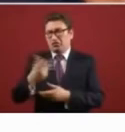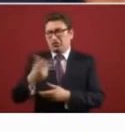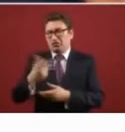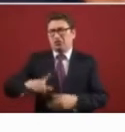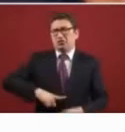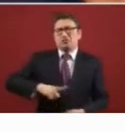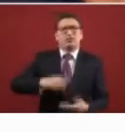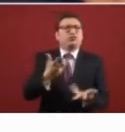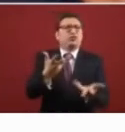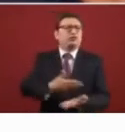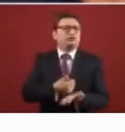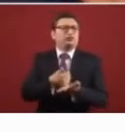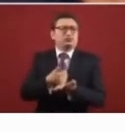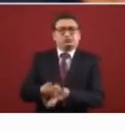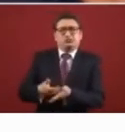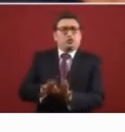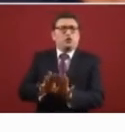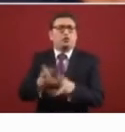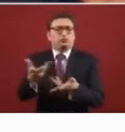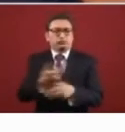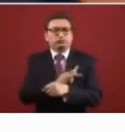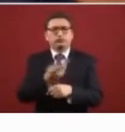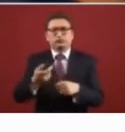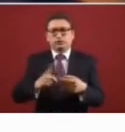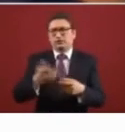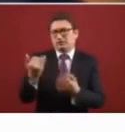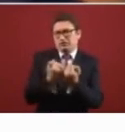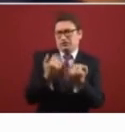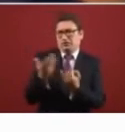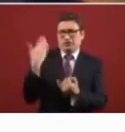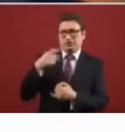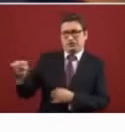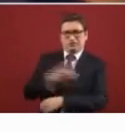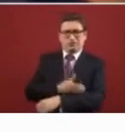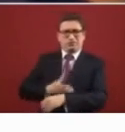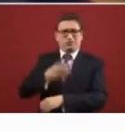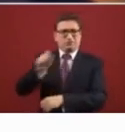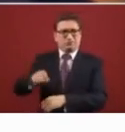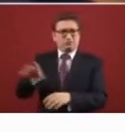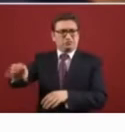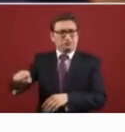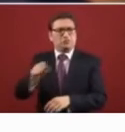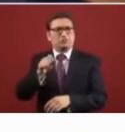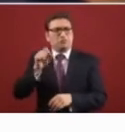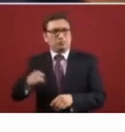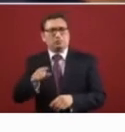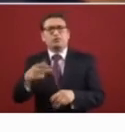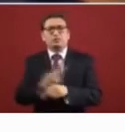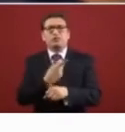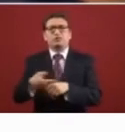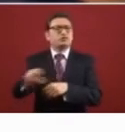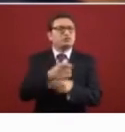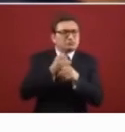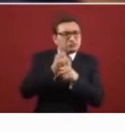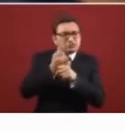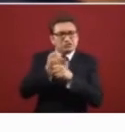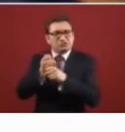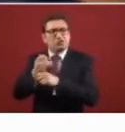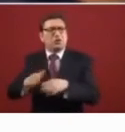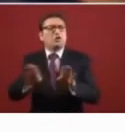doing about it. Y un poco como lo que comentaba mi compañero, ¿qué tanto se está haciendo de inteligencia para